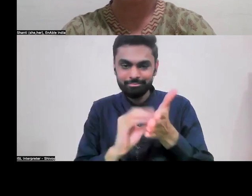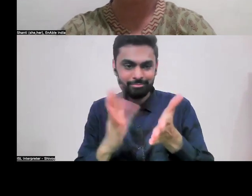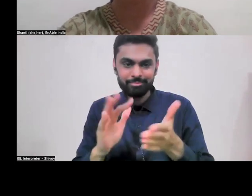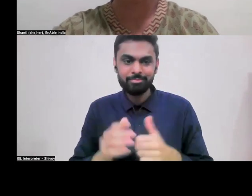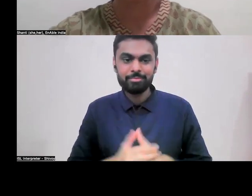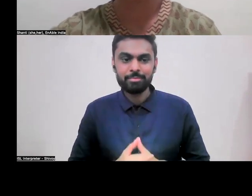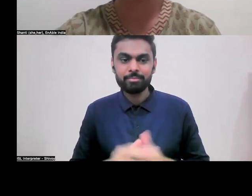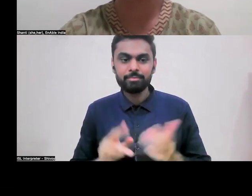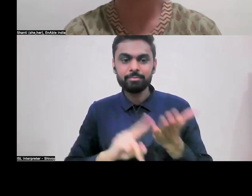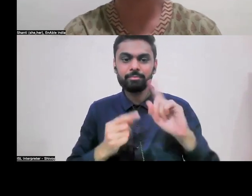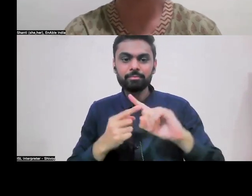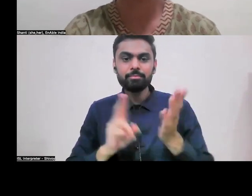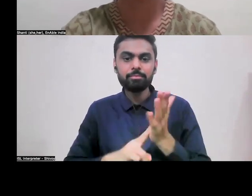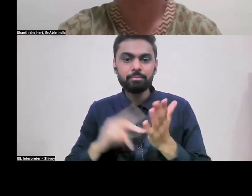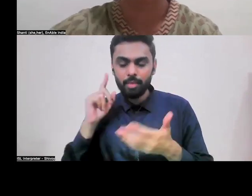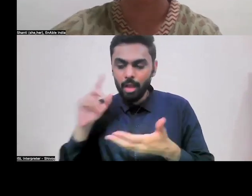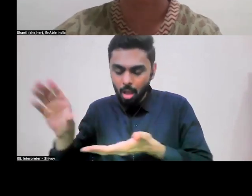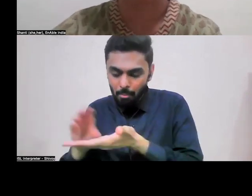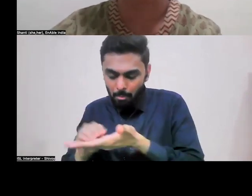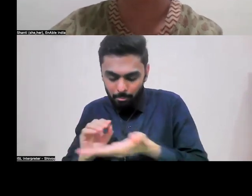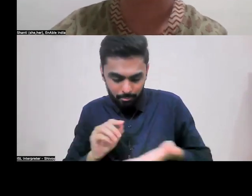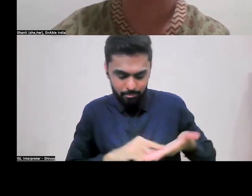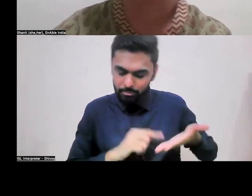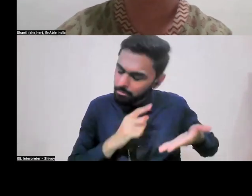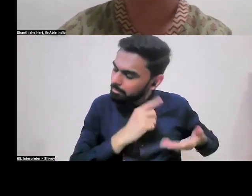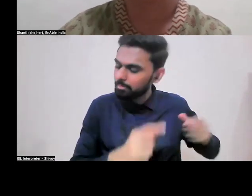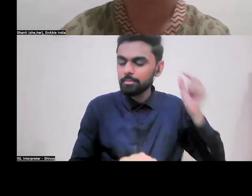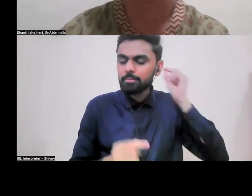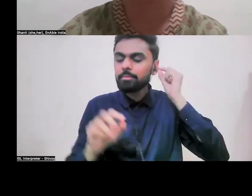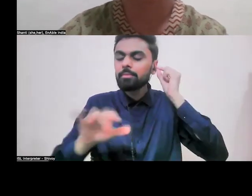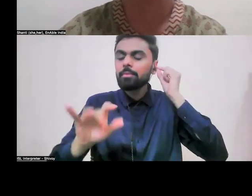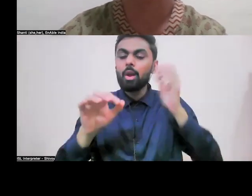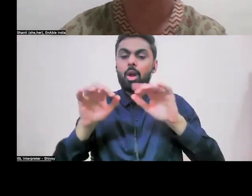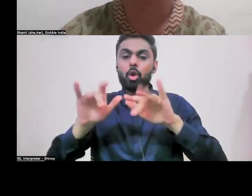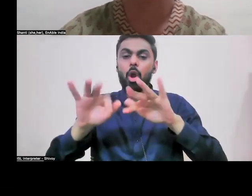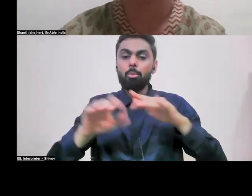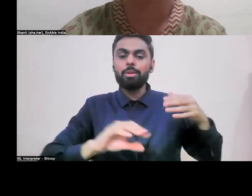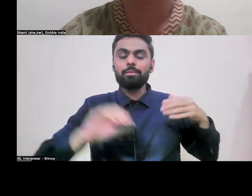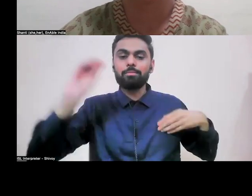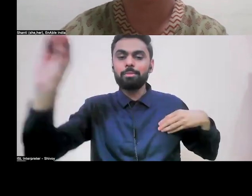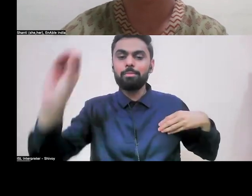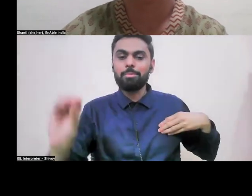Nitin listens to the recorder and updates it in the computer. On time.